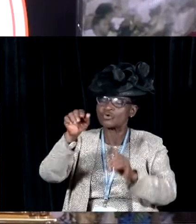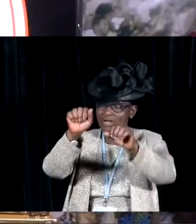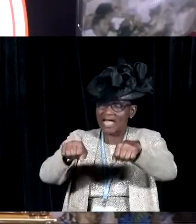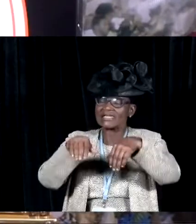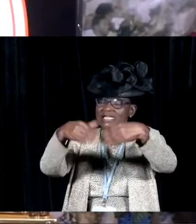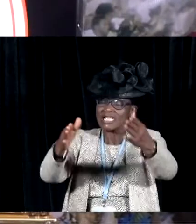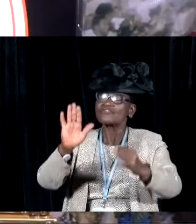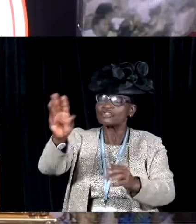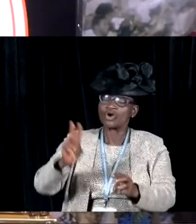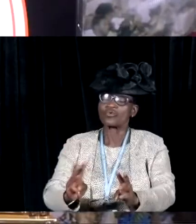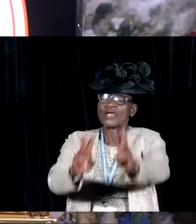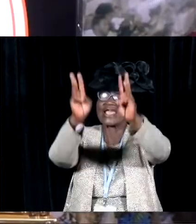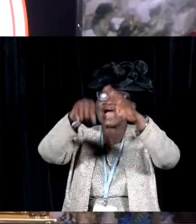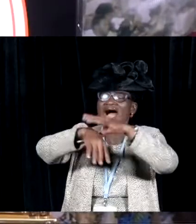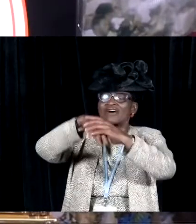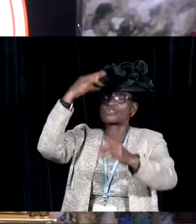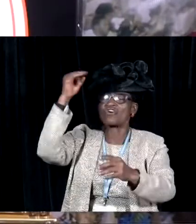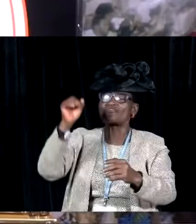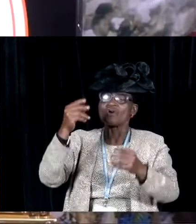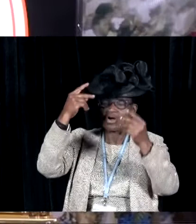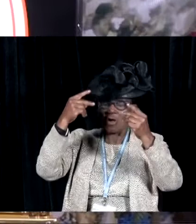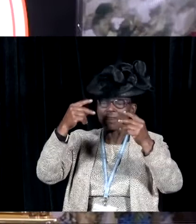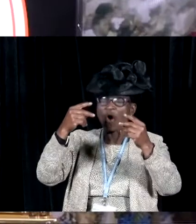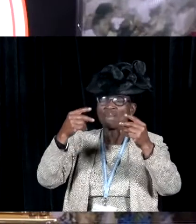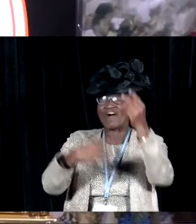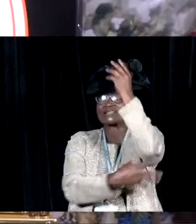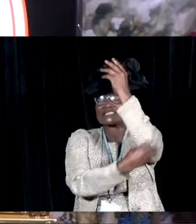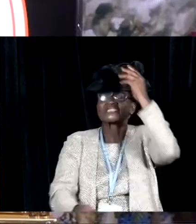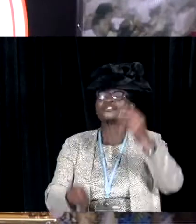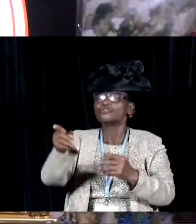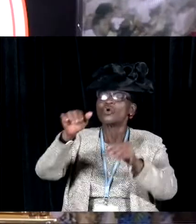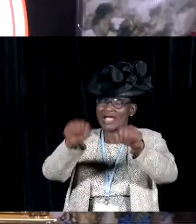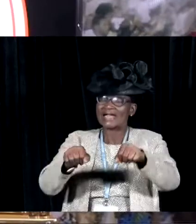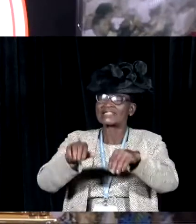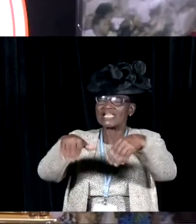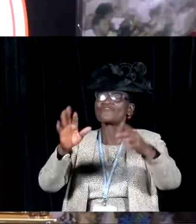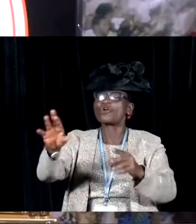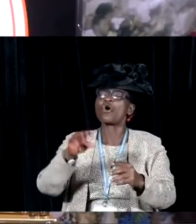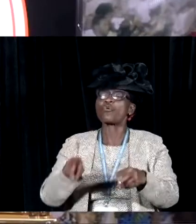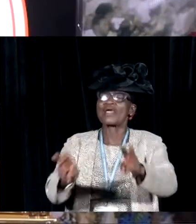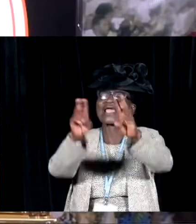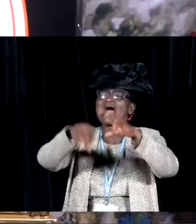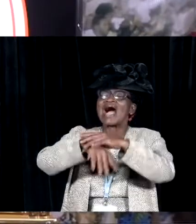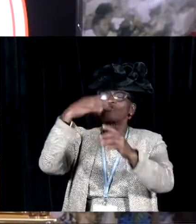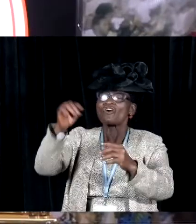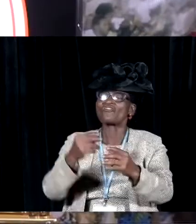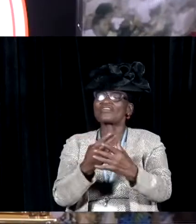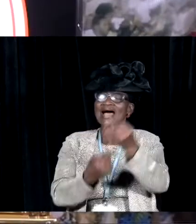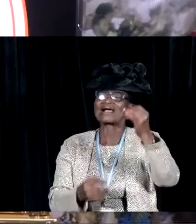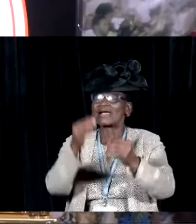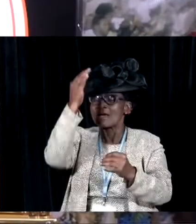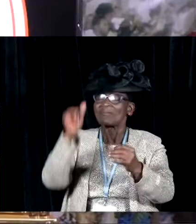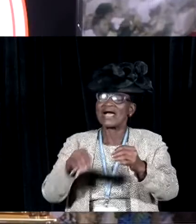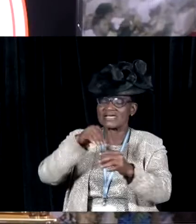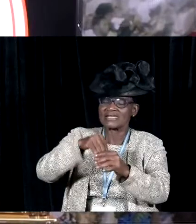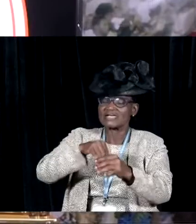of poverty. You can give your way out of lack by sowing